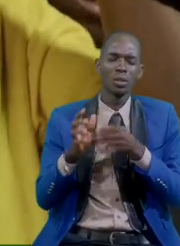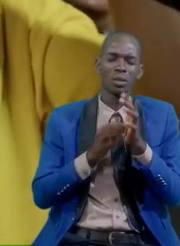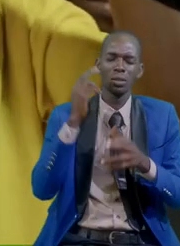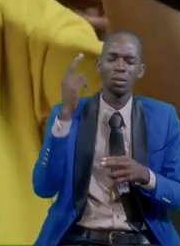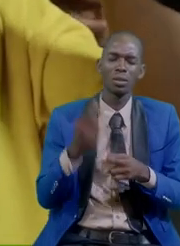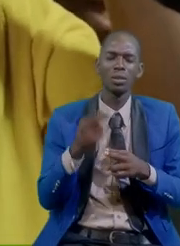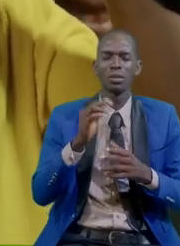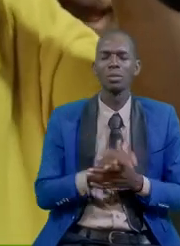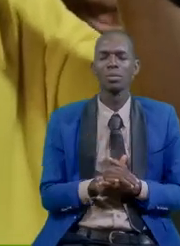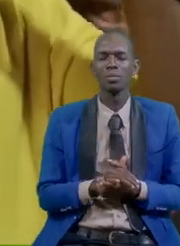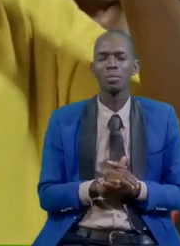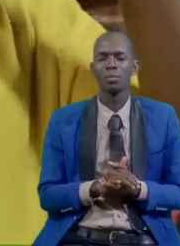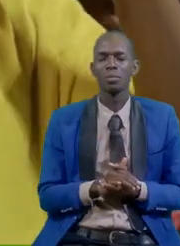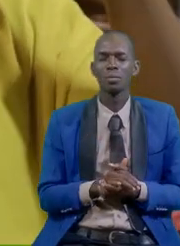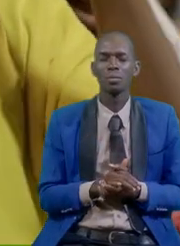name.